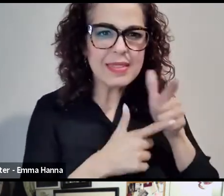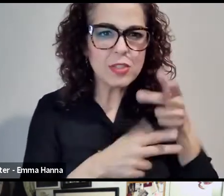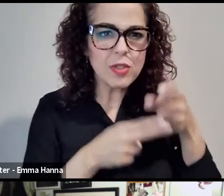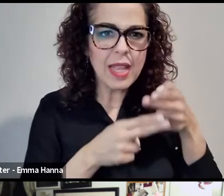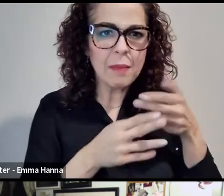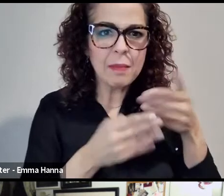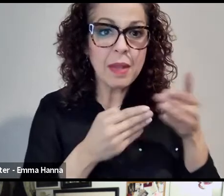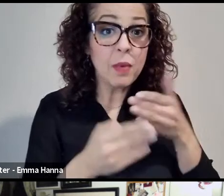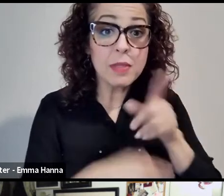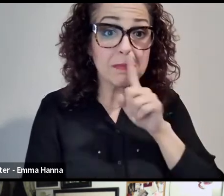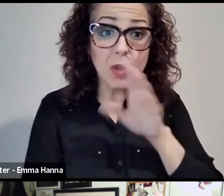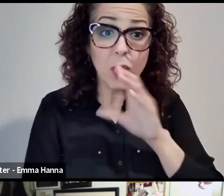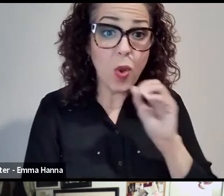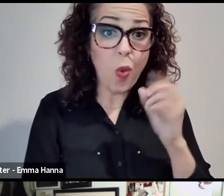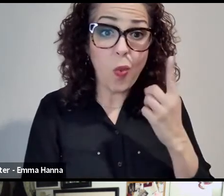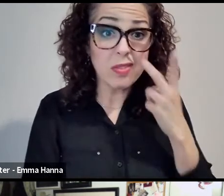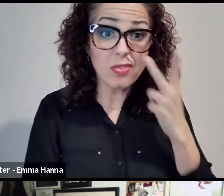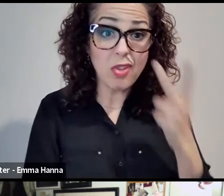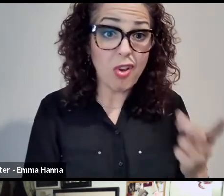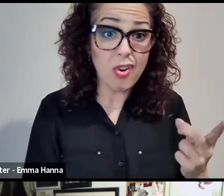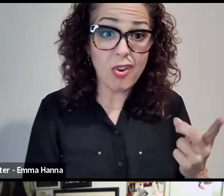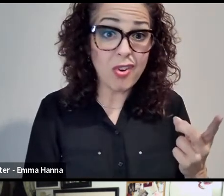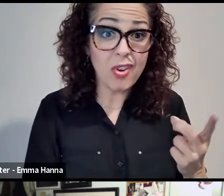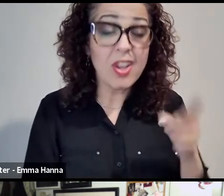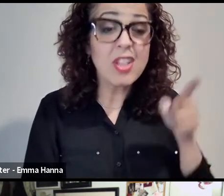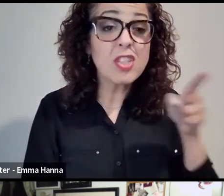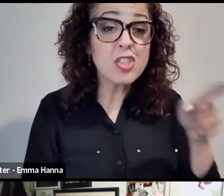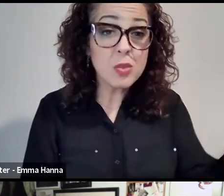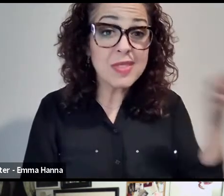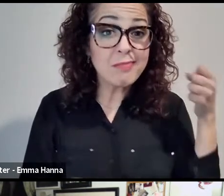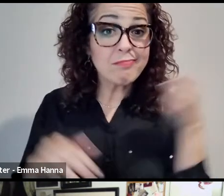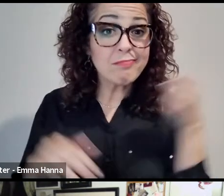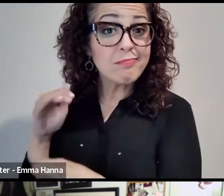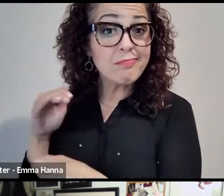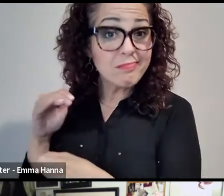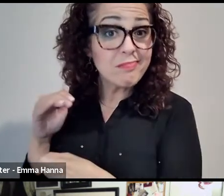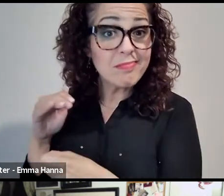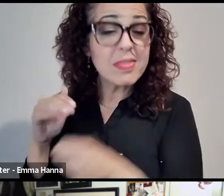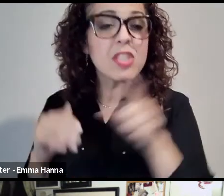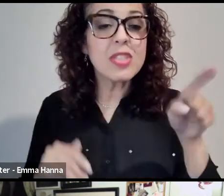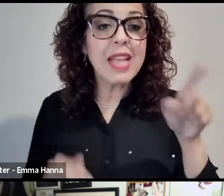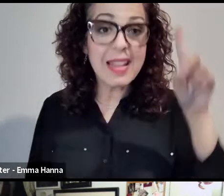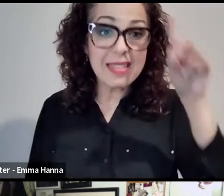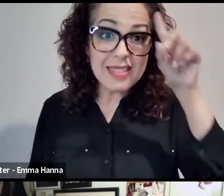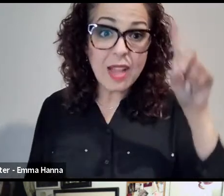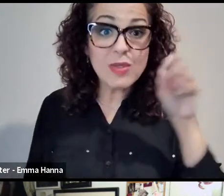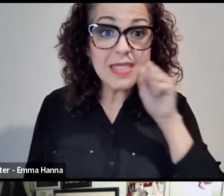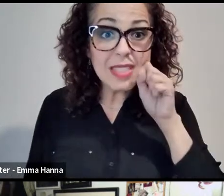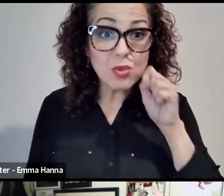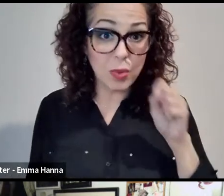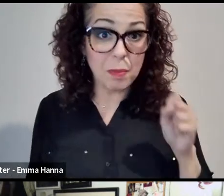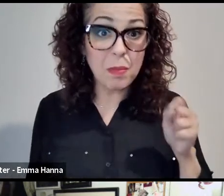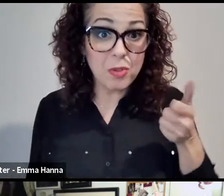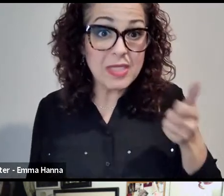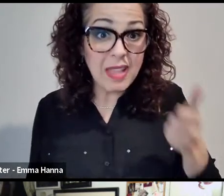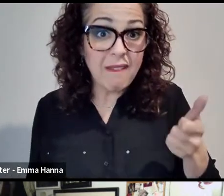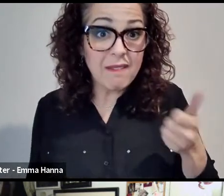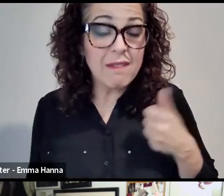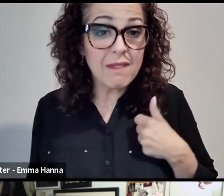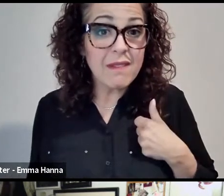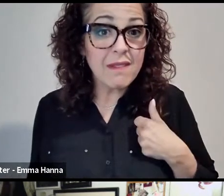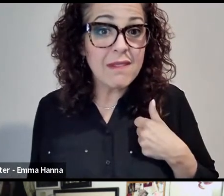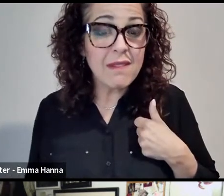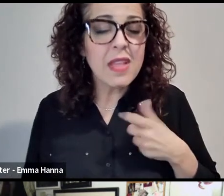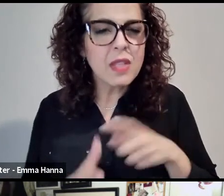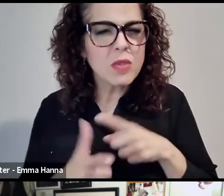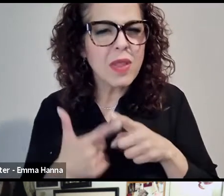no one ever saw her. She was institutionalized. I believe she had Down syndrome. And so there I am,